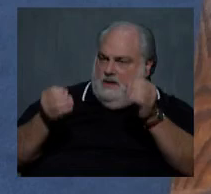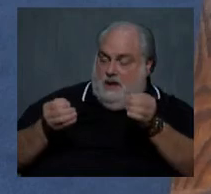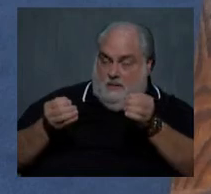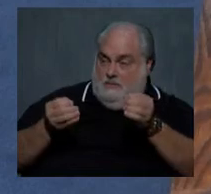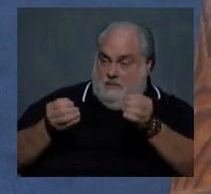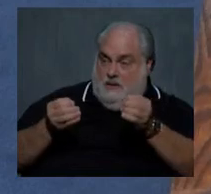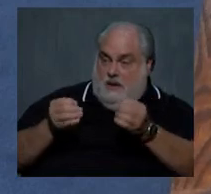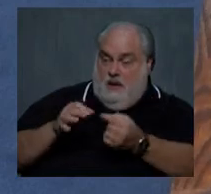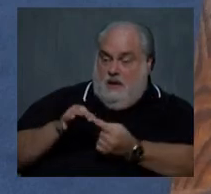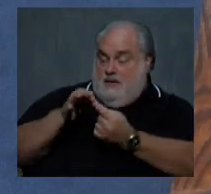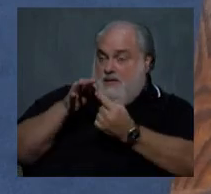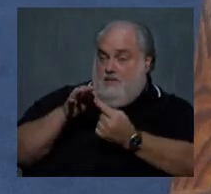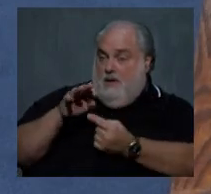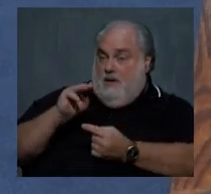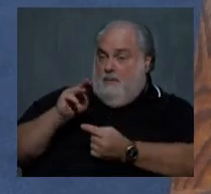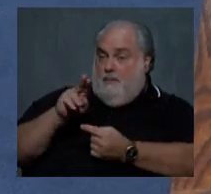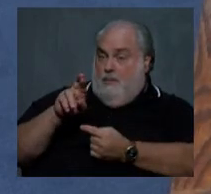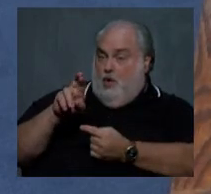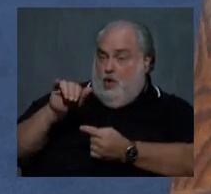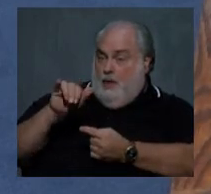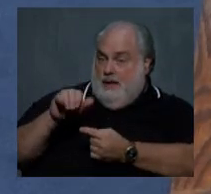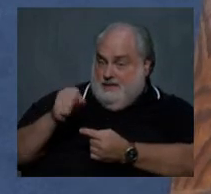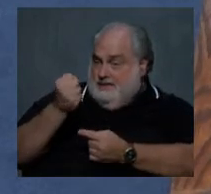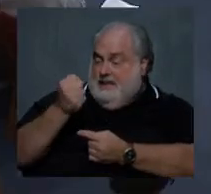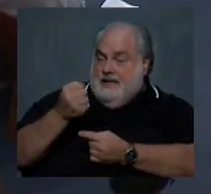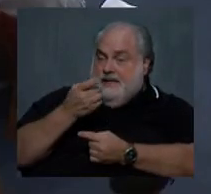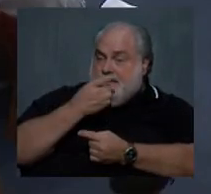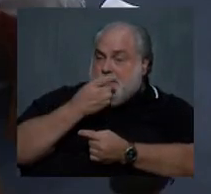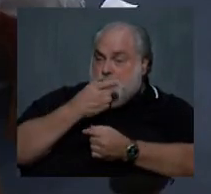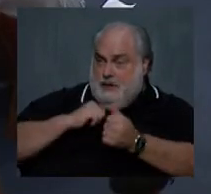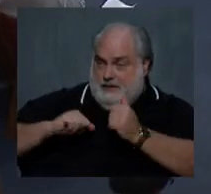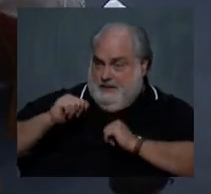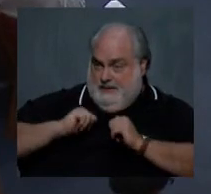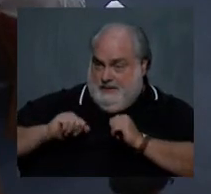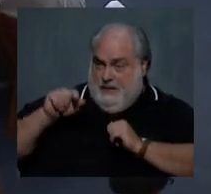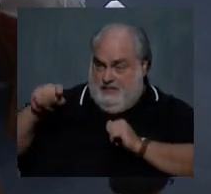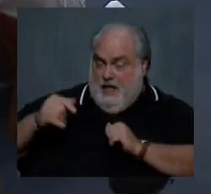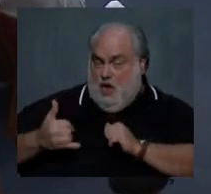than Murray's Dinner Playhouse calling in. Okay, thank you.